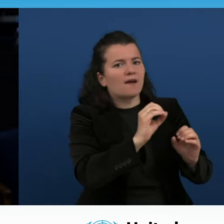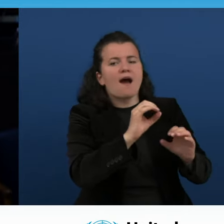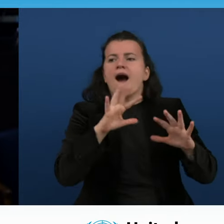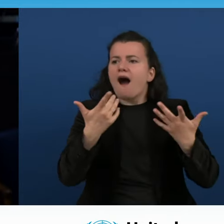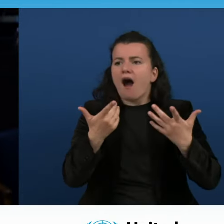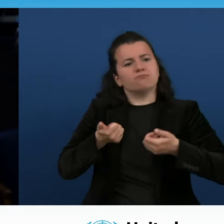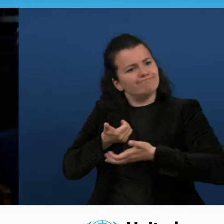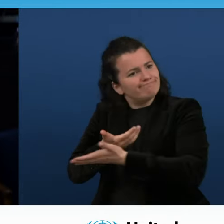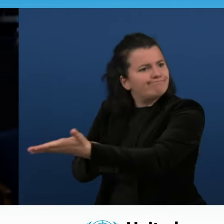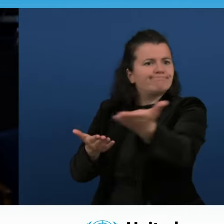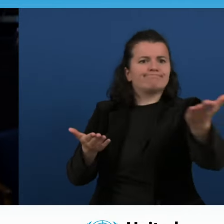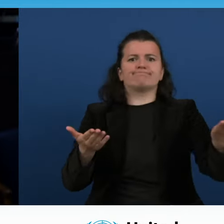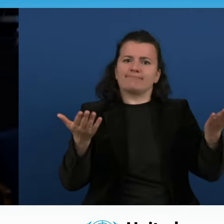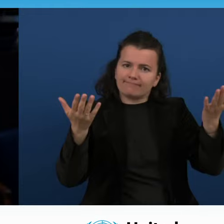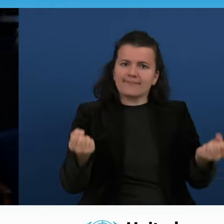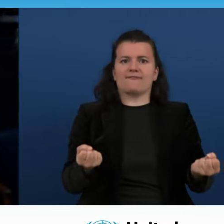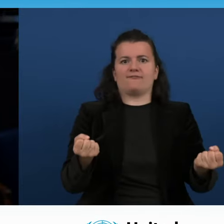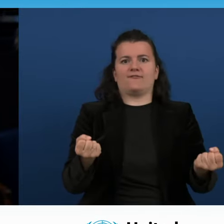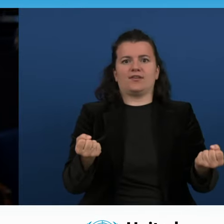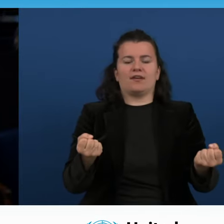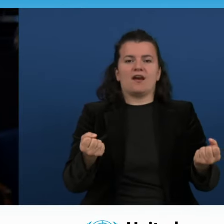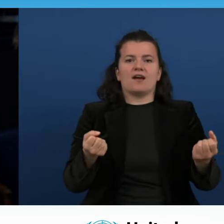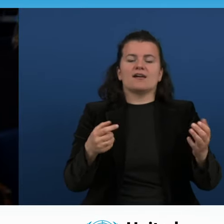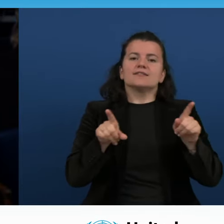our generation is making the best use of it?